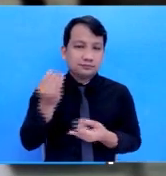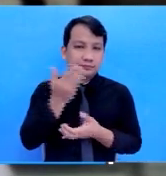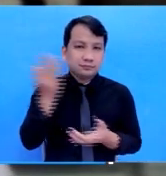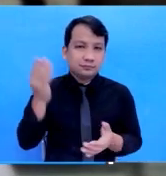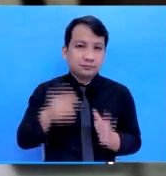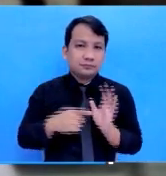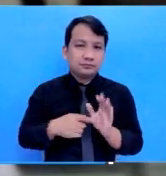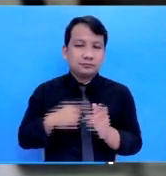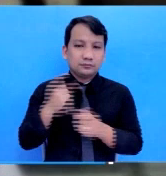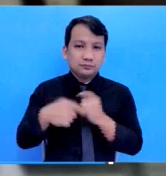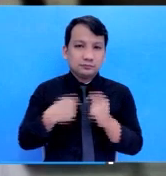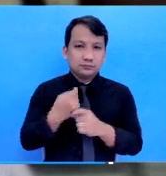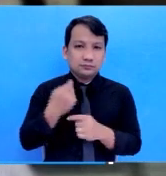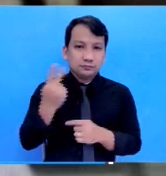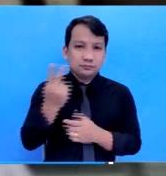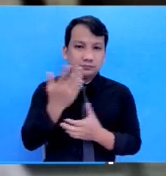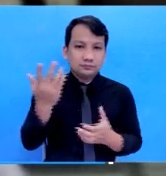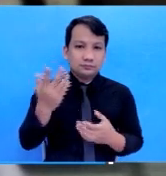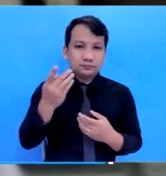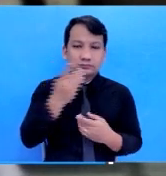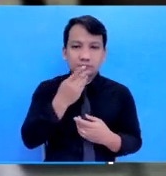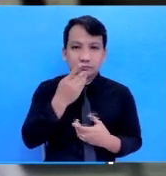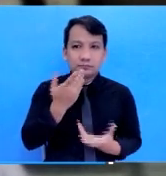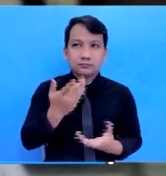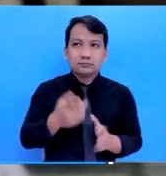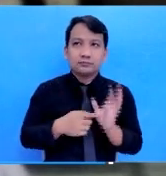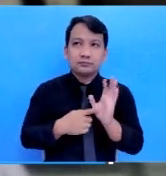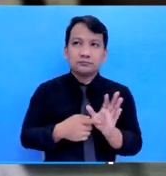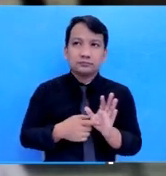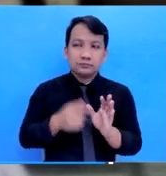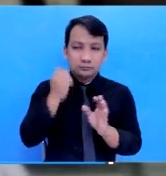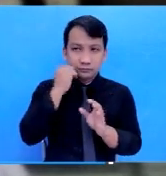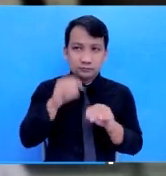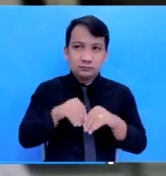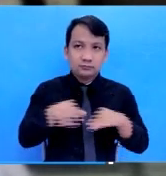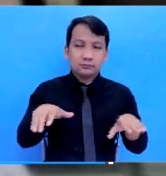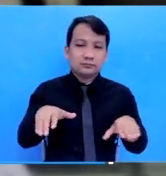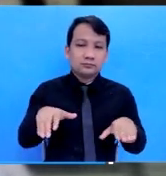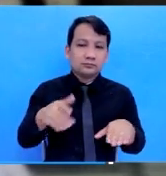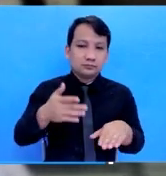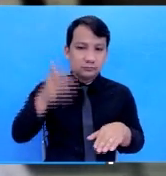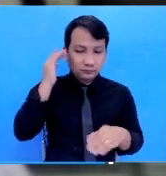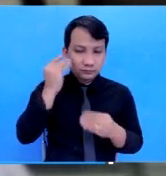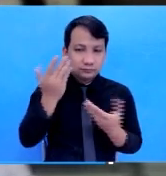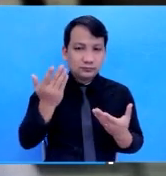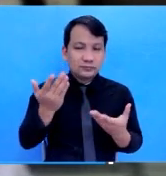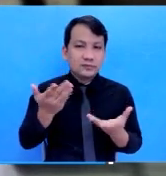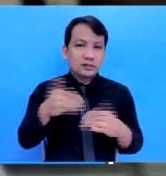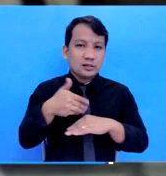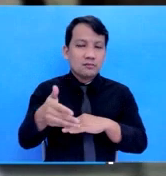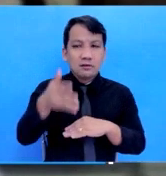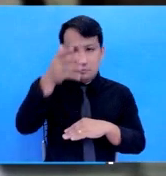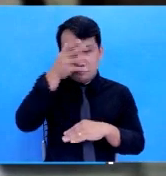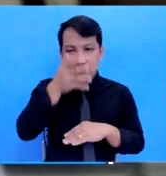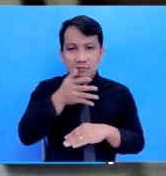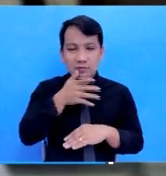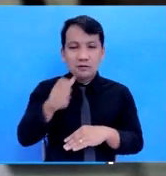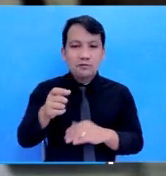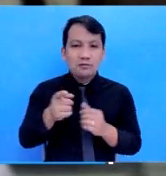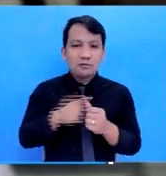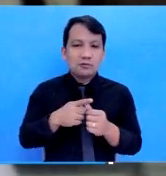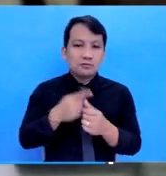2 diabetes, this one is also genetic, but in the sense na namamana ito sa parents, and this is the one that's